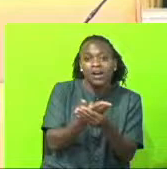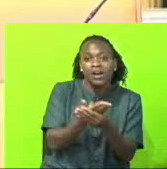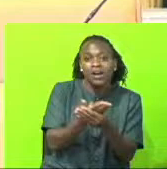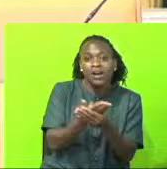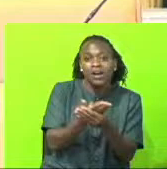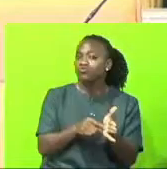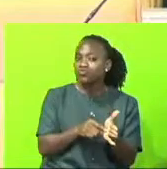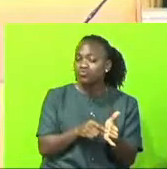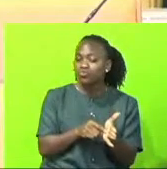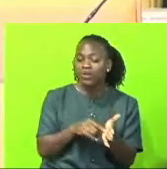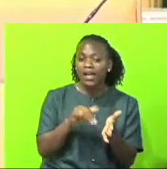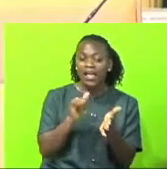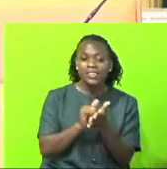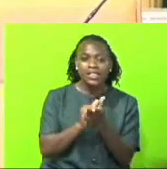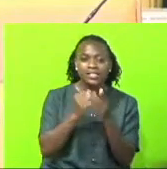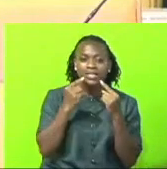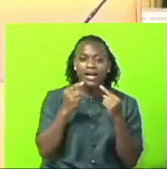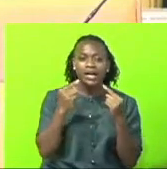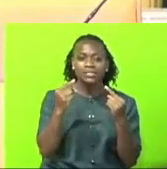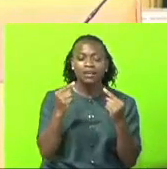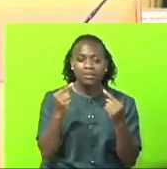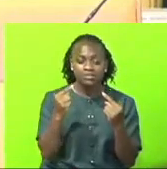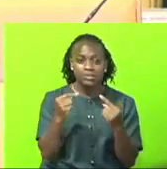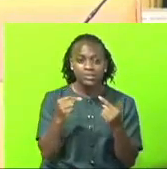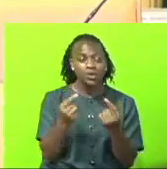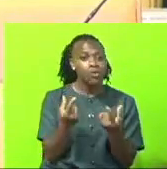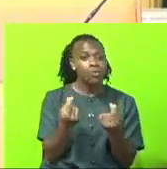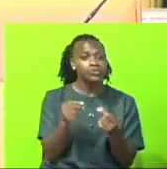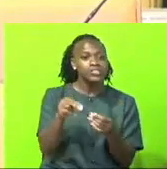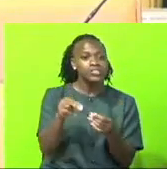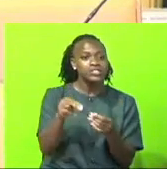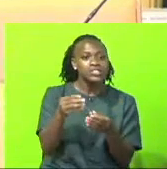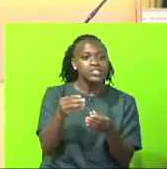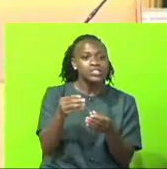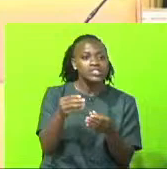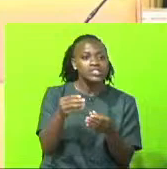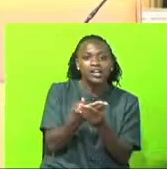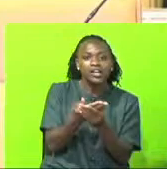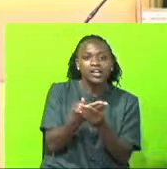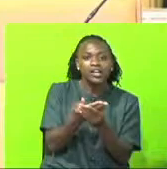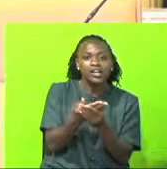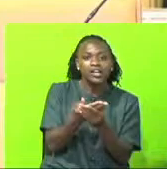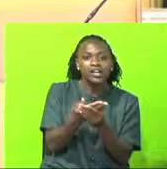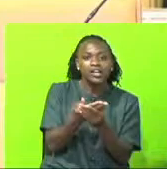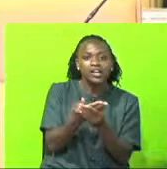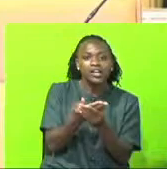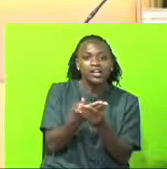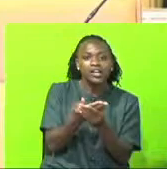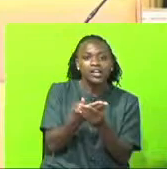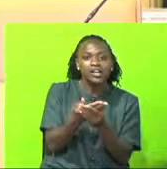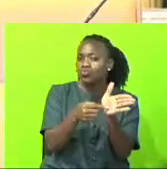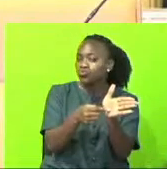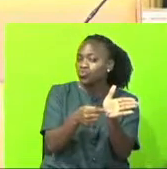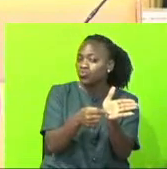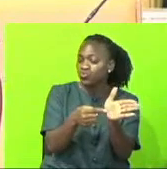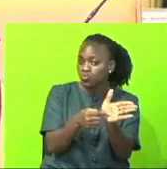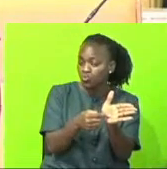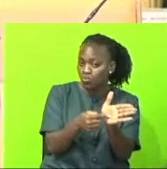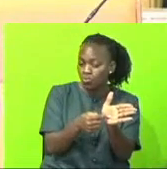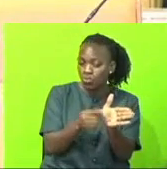Poll, the candidates as they file are indicated on the Notice of Poll regarding your